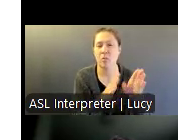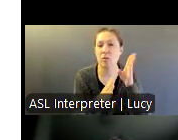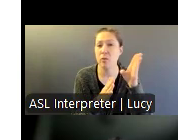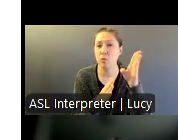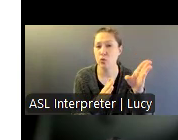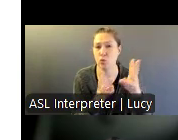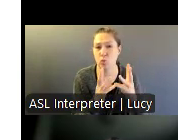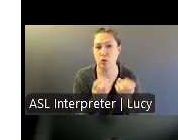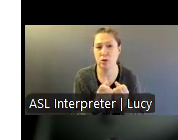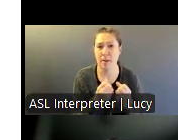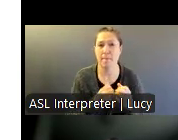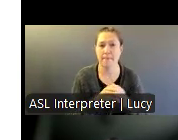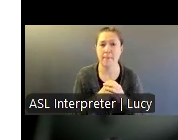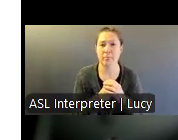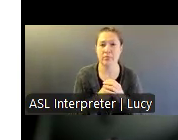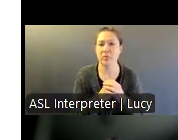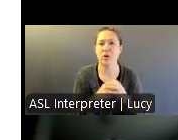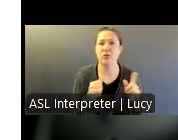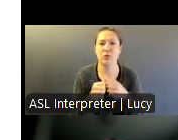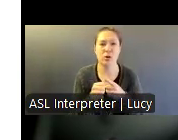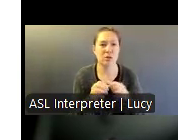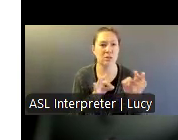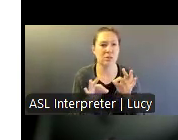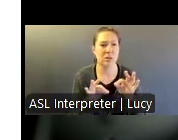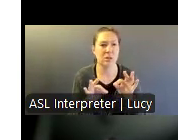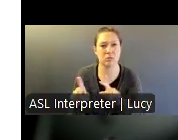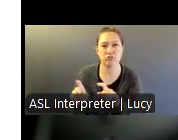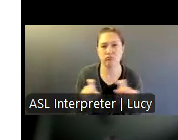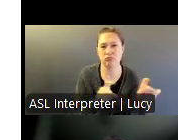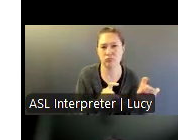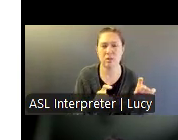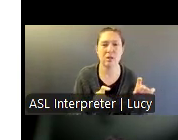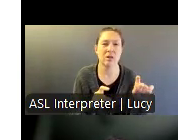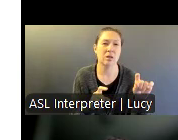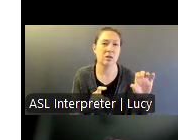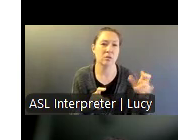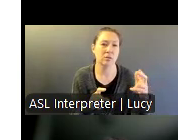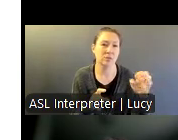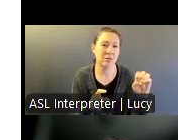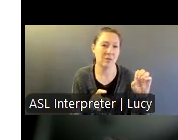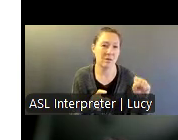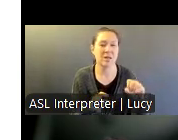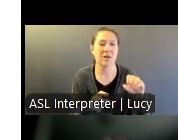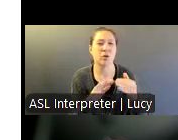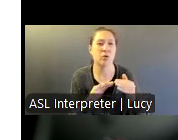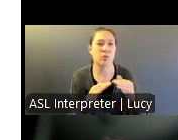So just a quick overview of our survey, the Community Health Equity Survey. Oh,